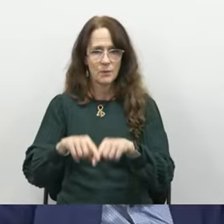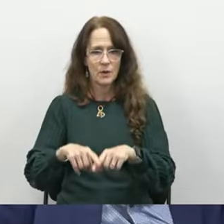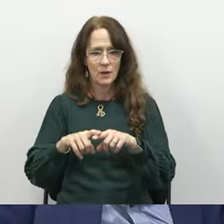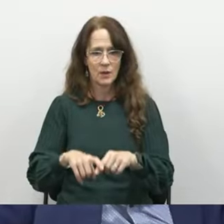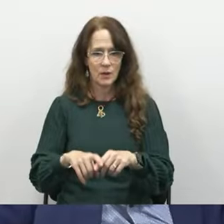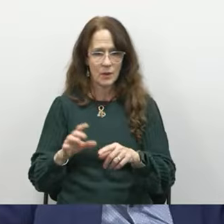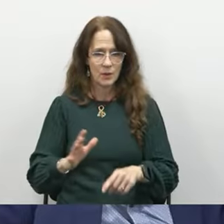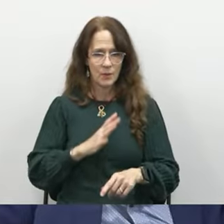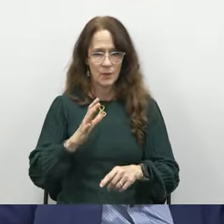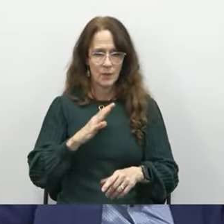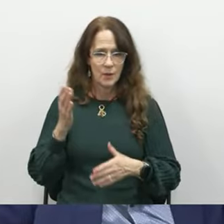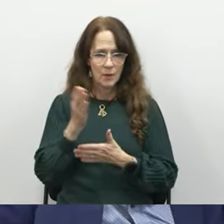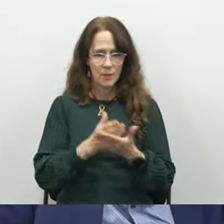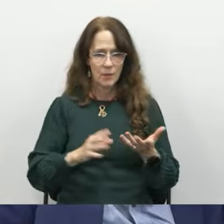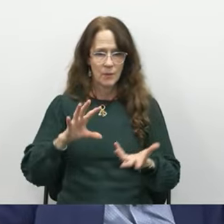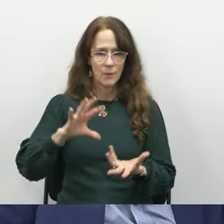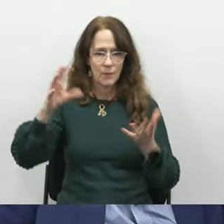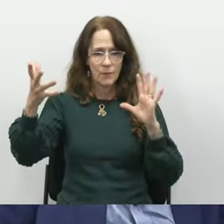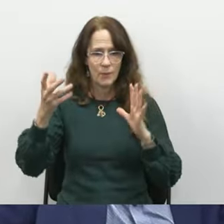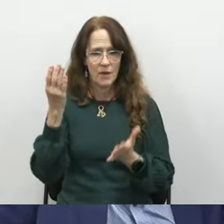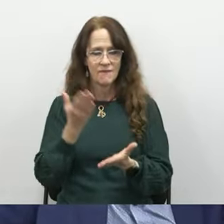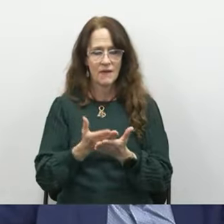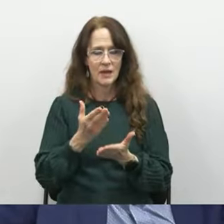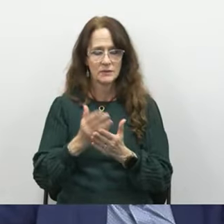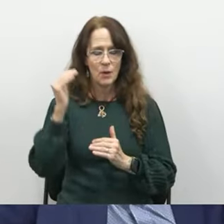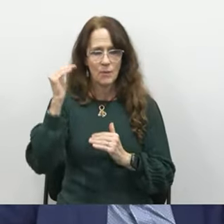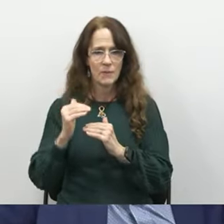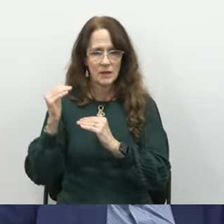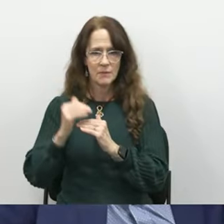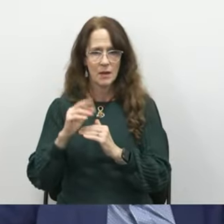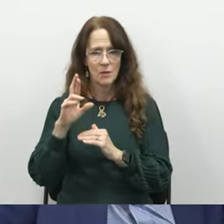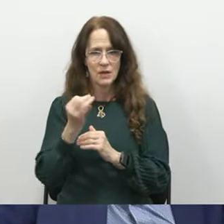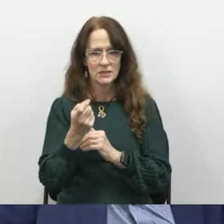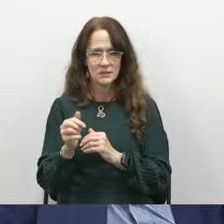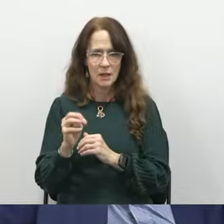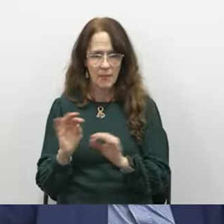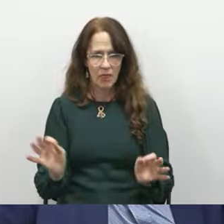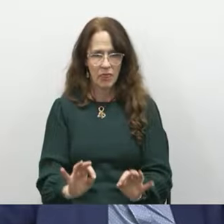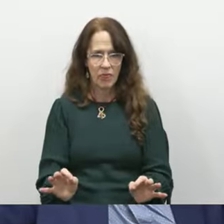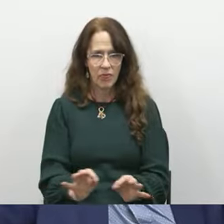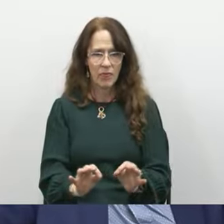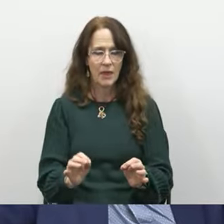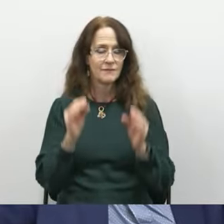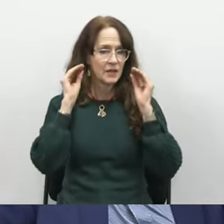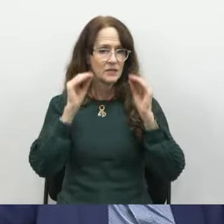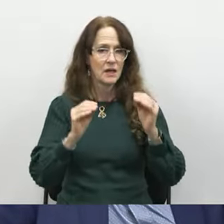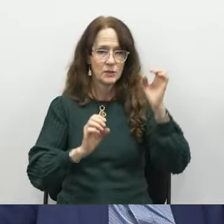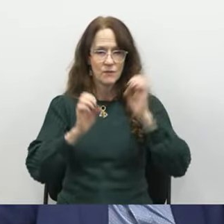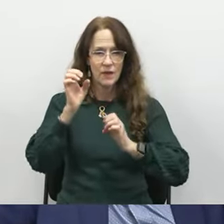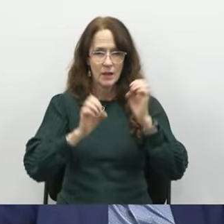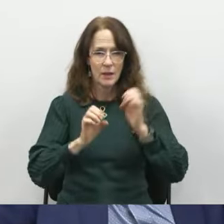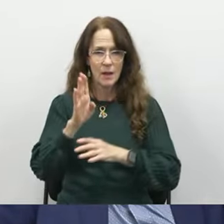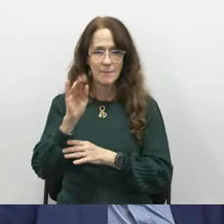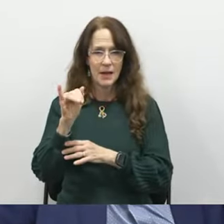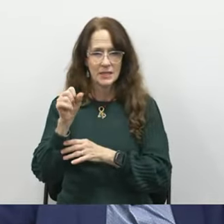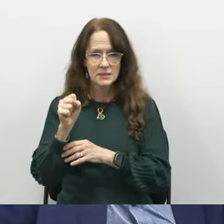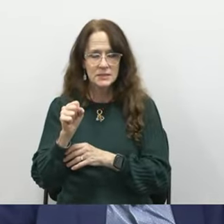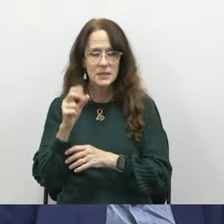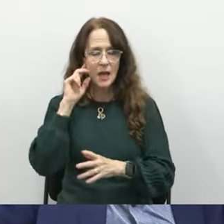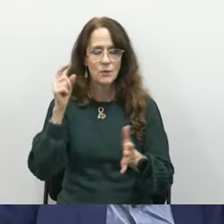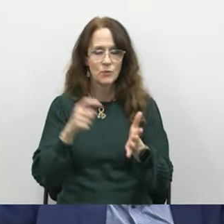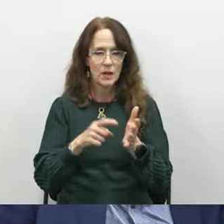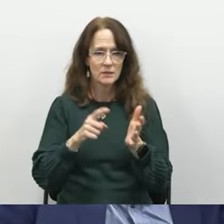polished piece that distorts facts or minimizes racism, unless they have been taught how to evaluate bias and